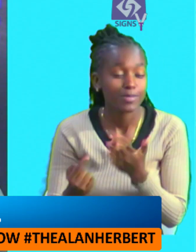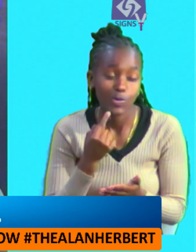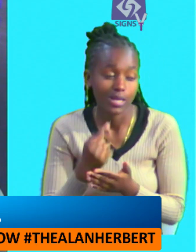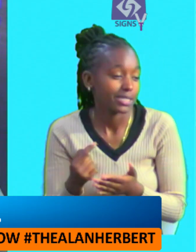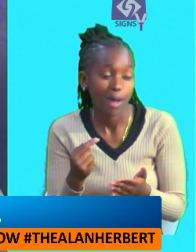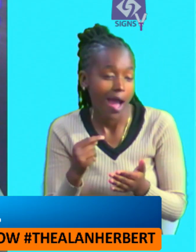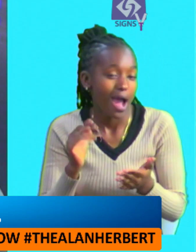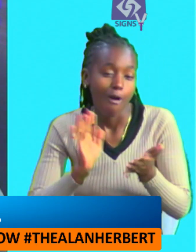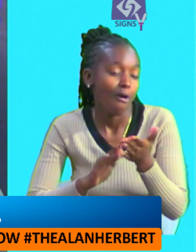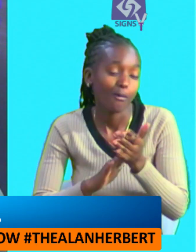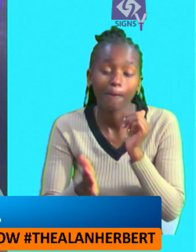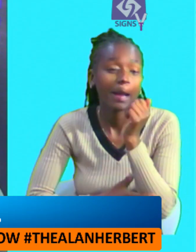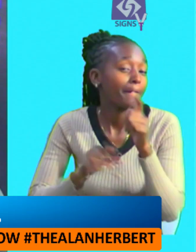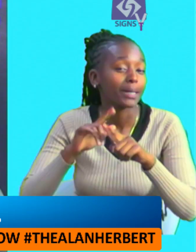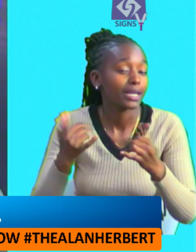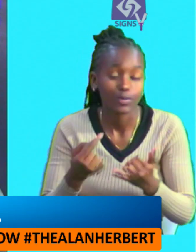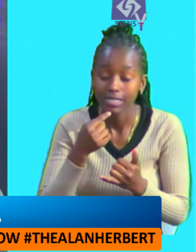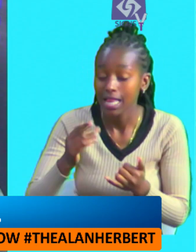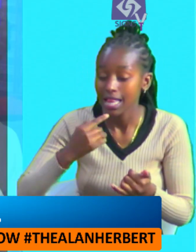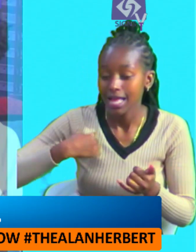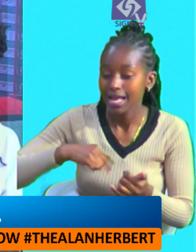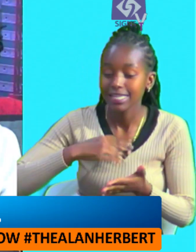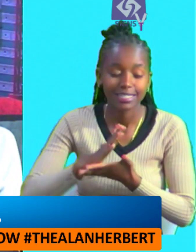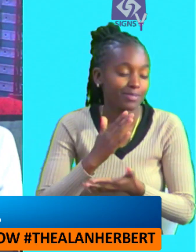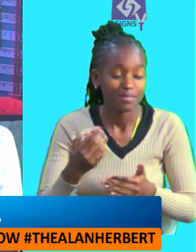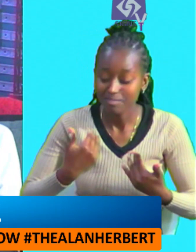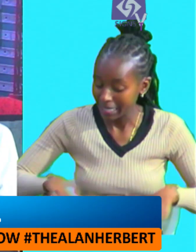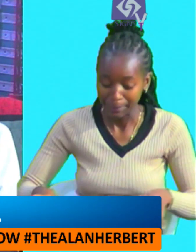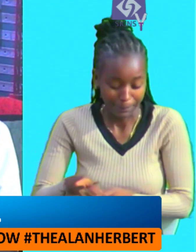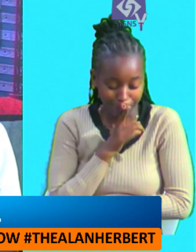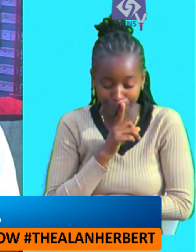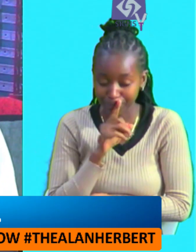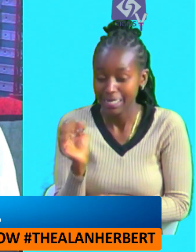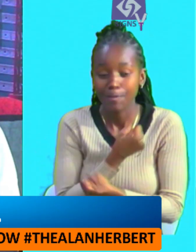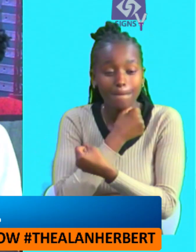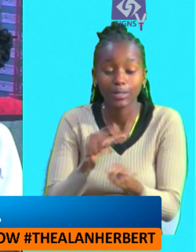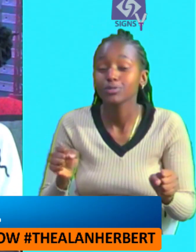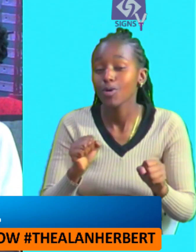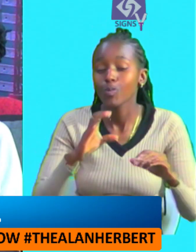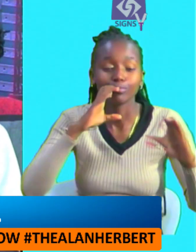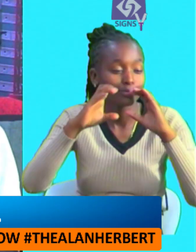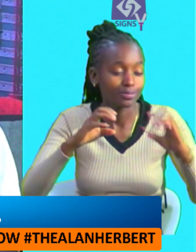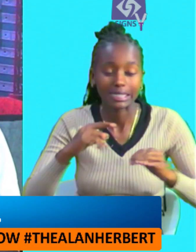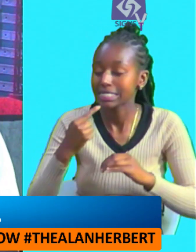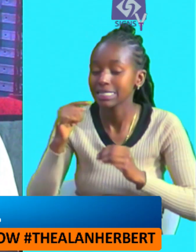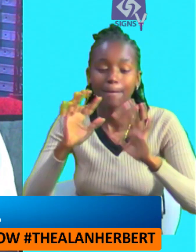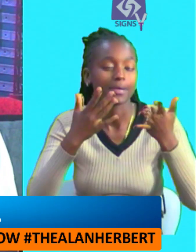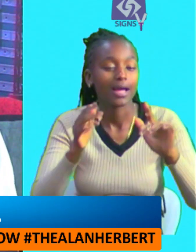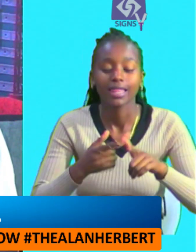talk. I promise I'm not going to say anything. I'm just going to congratulate you and we're going to move